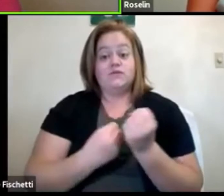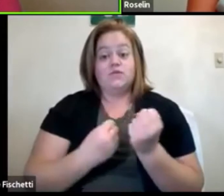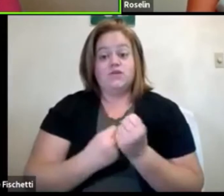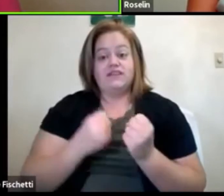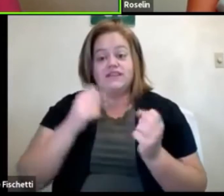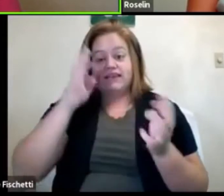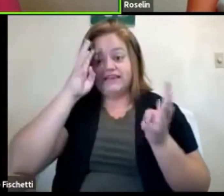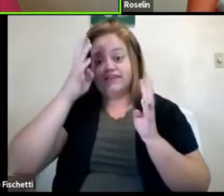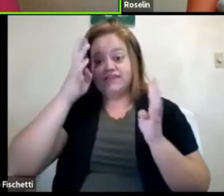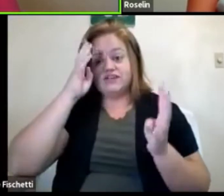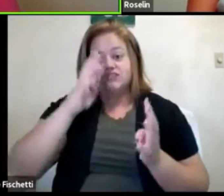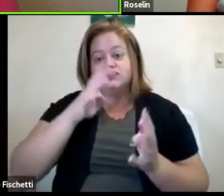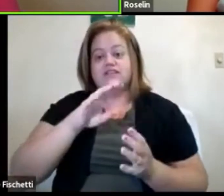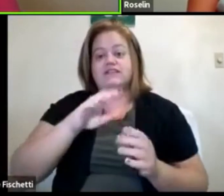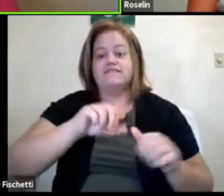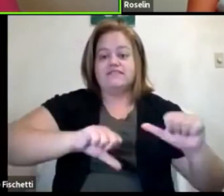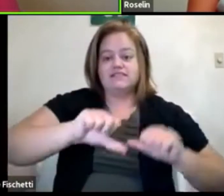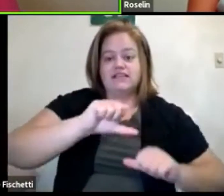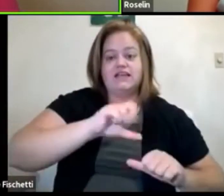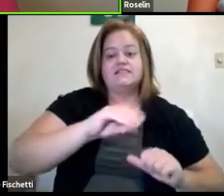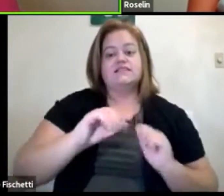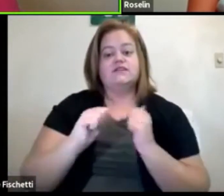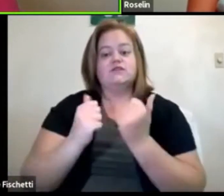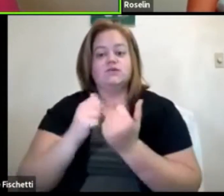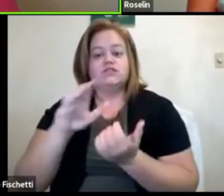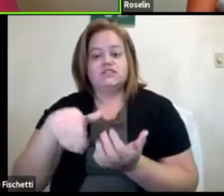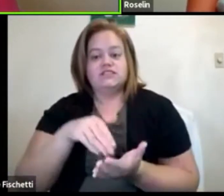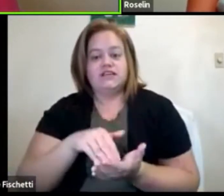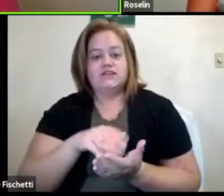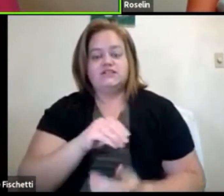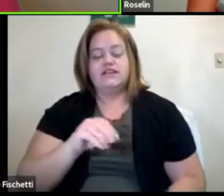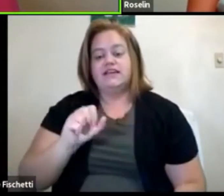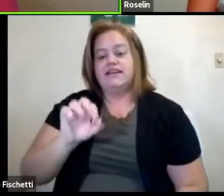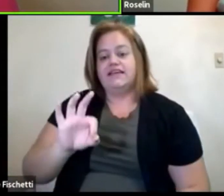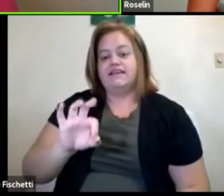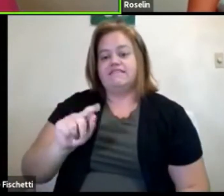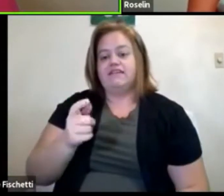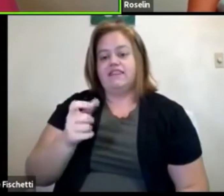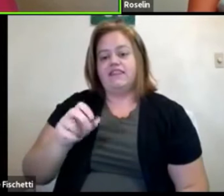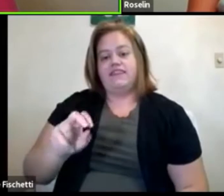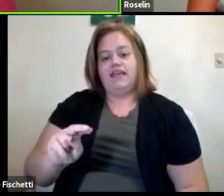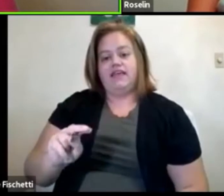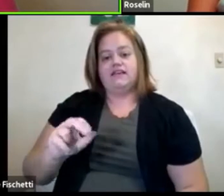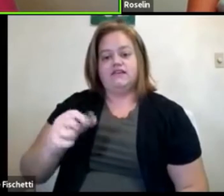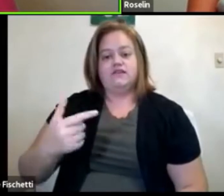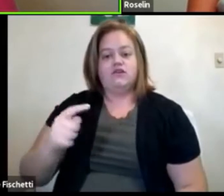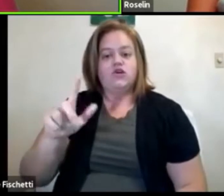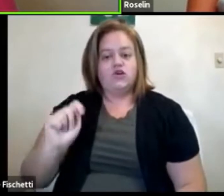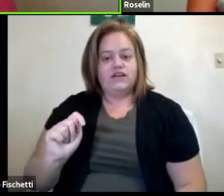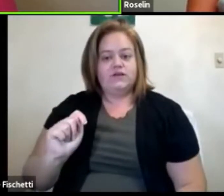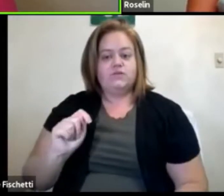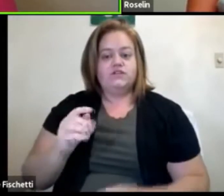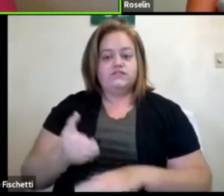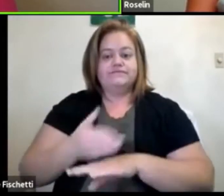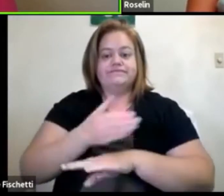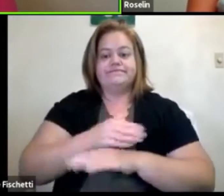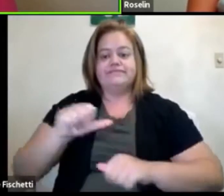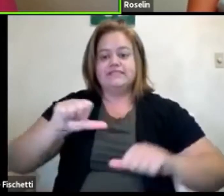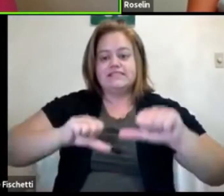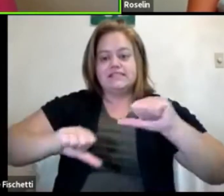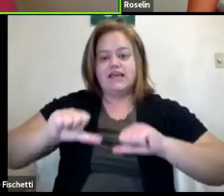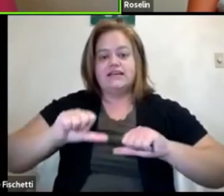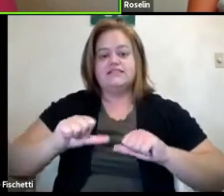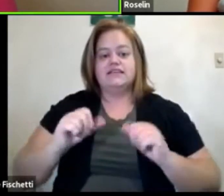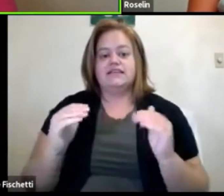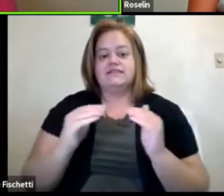If Then through Gender Equity Grant, which supports projects aimed at increasing the representation of women and gender minorities